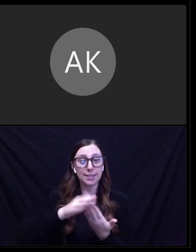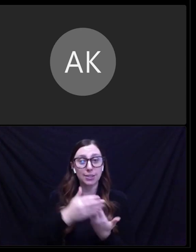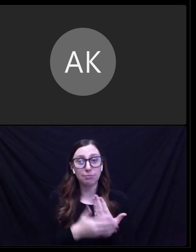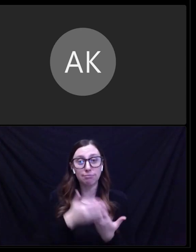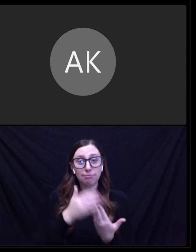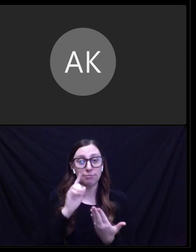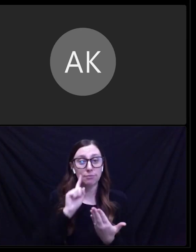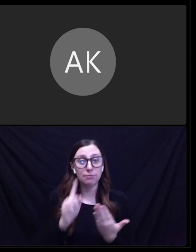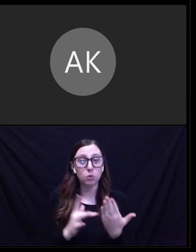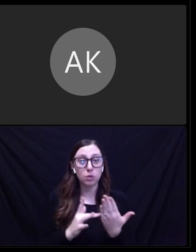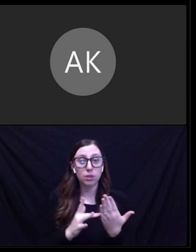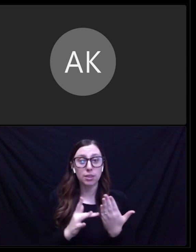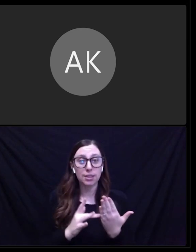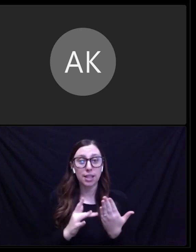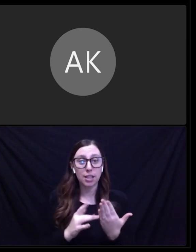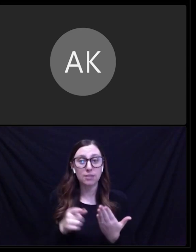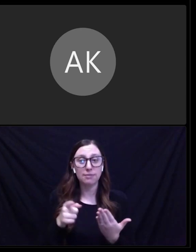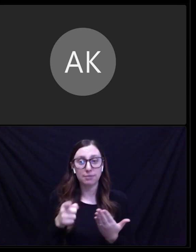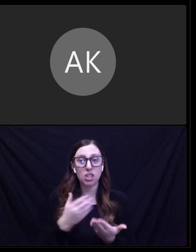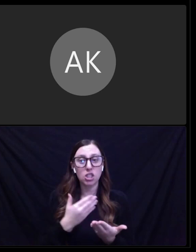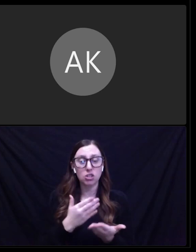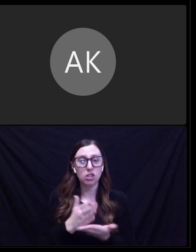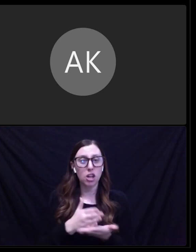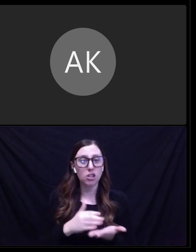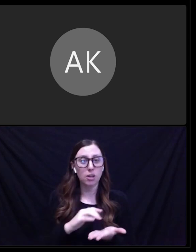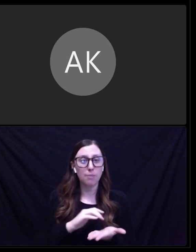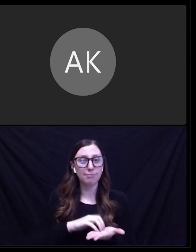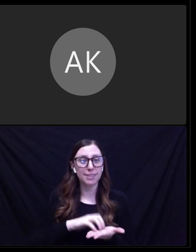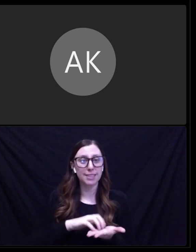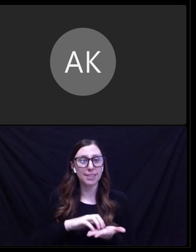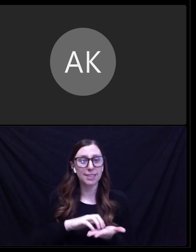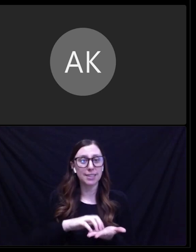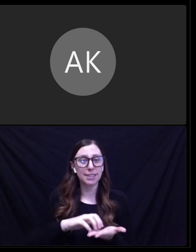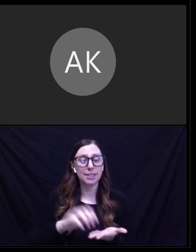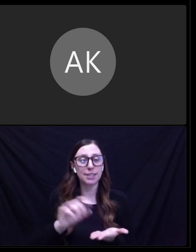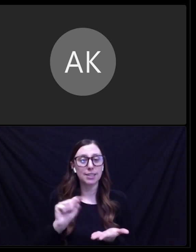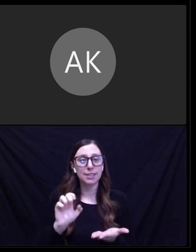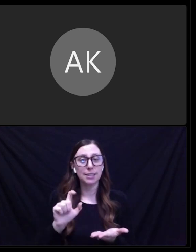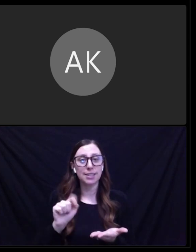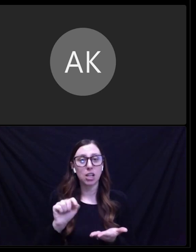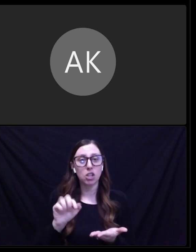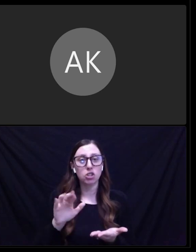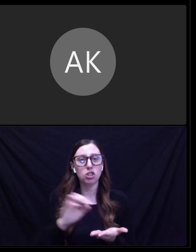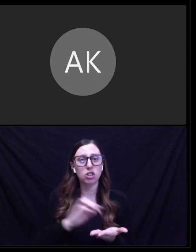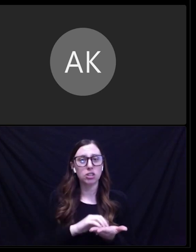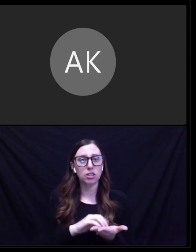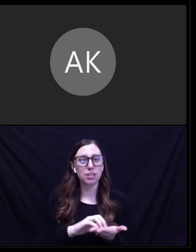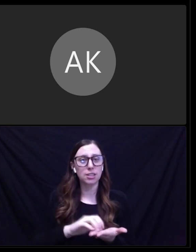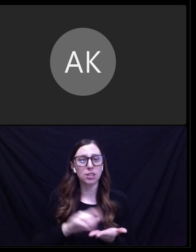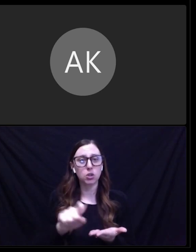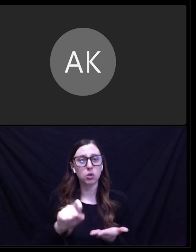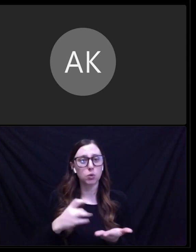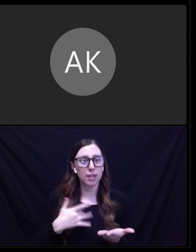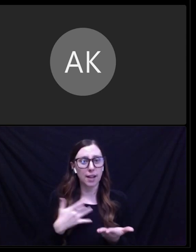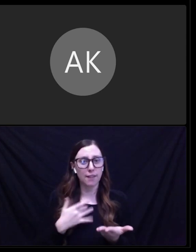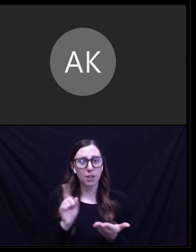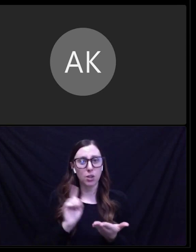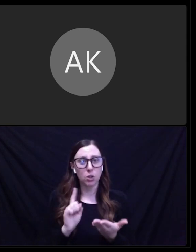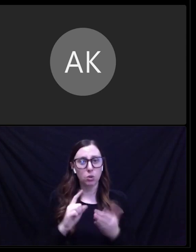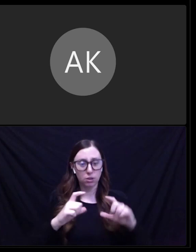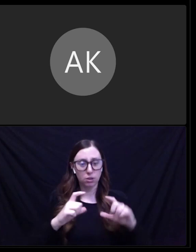There's a degree of texture to the outside of it, so you know where you're holding, where a corner